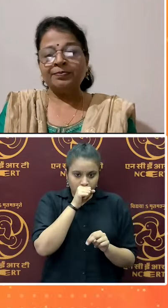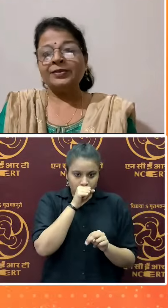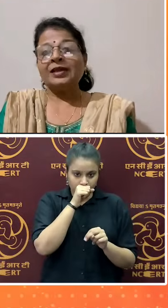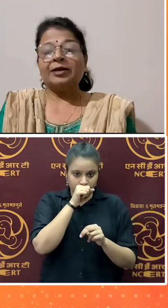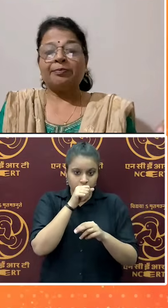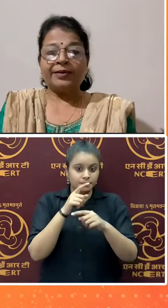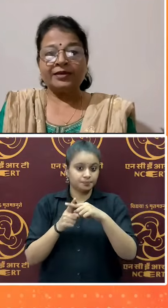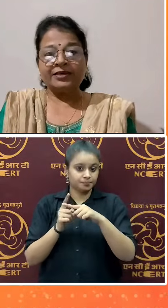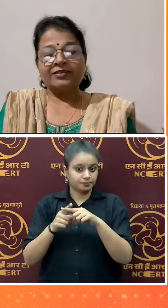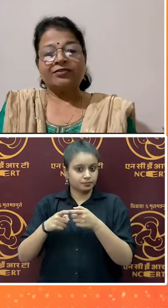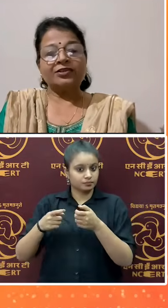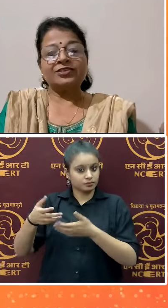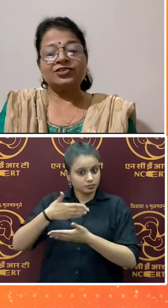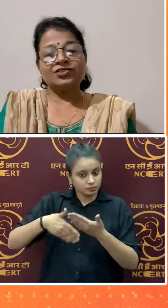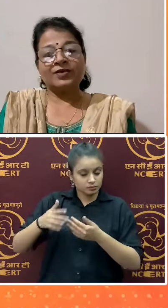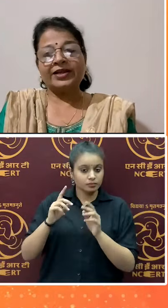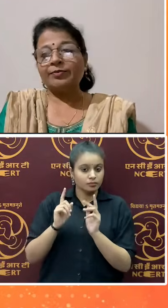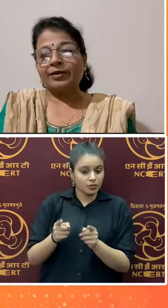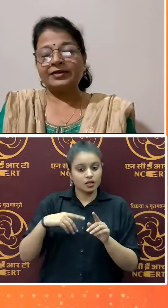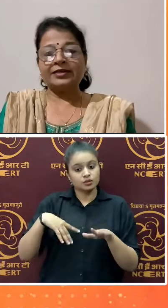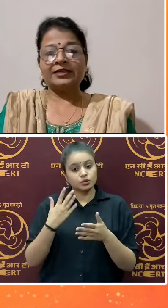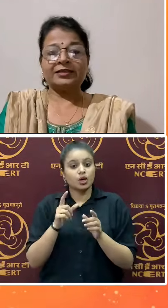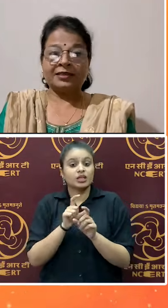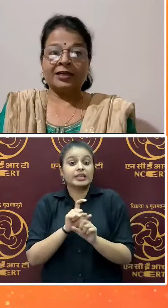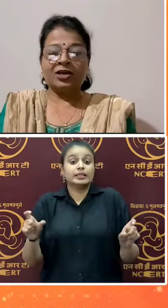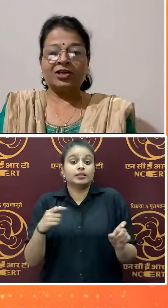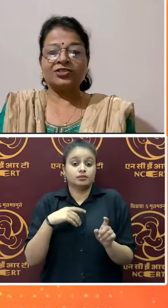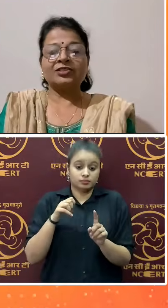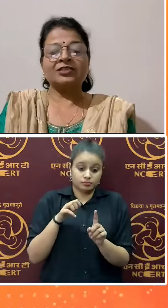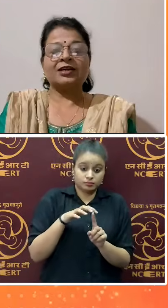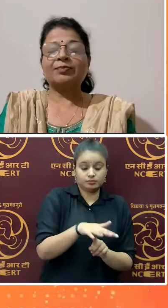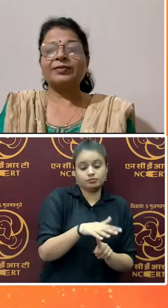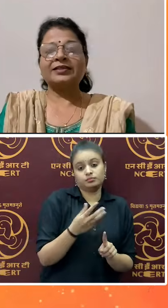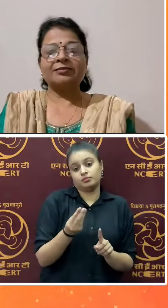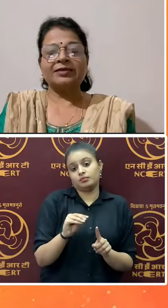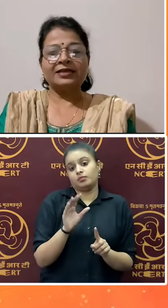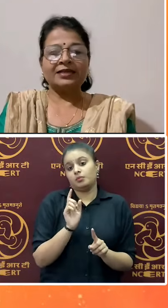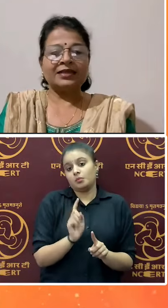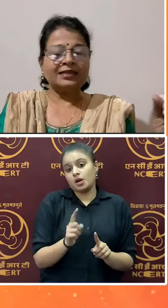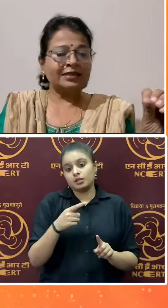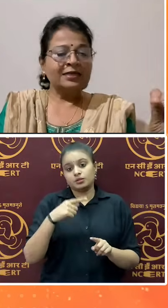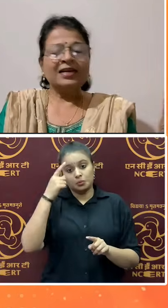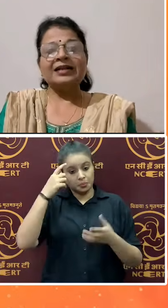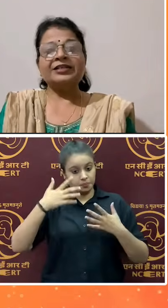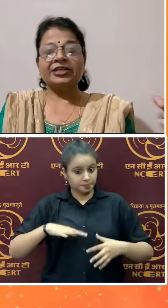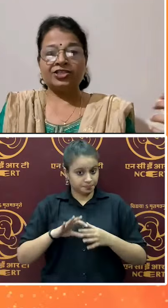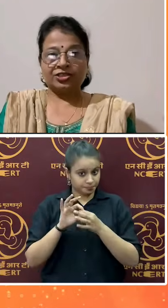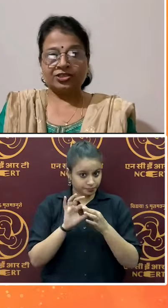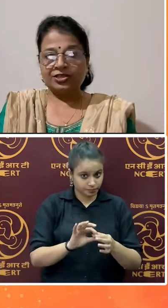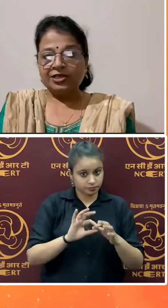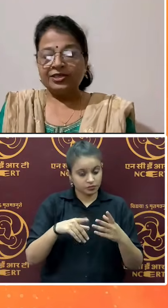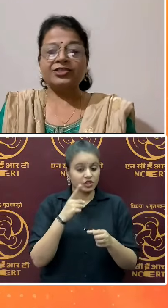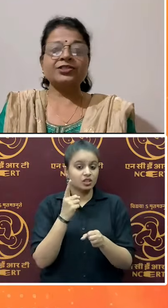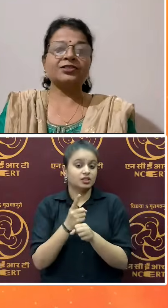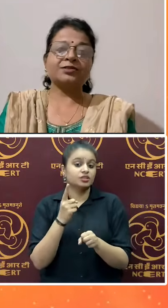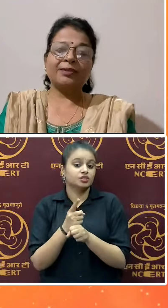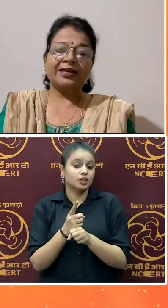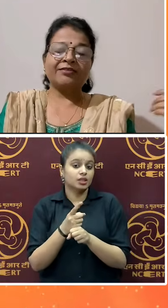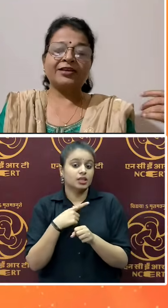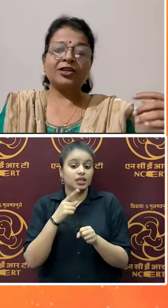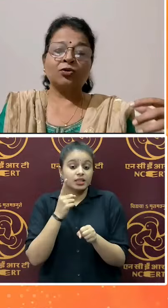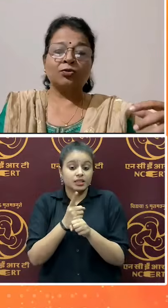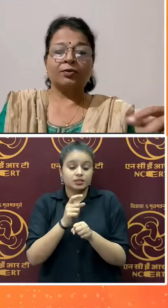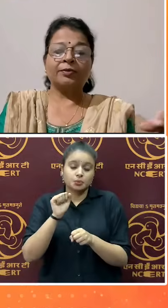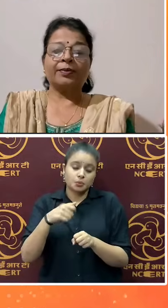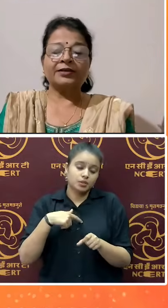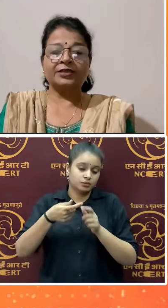them. And peer influence is very important in adolescent development and mental health. And teachers. Teachers play